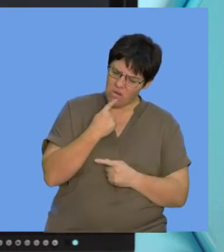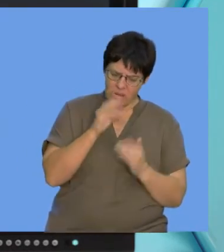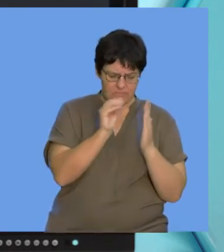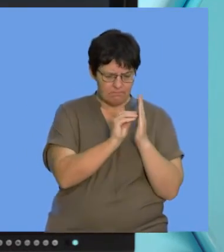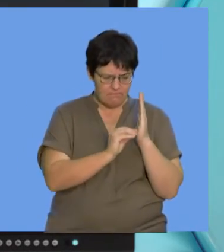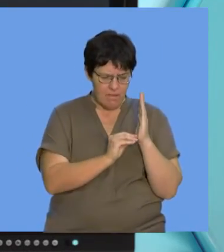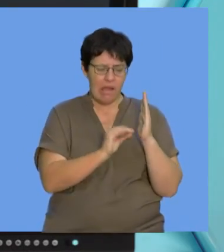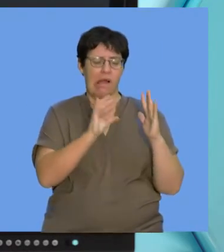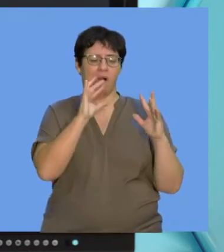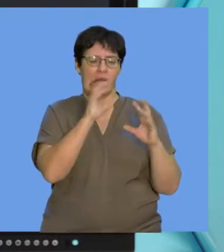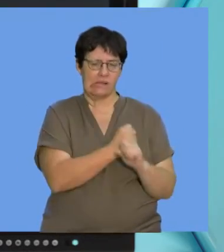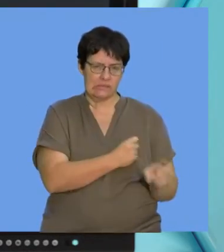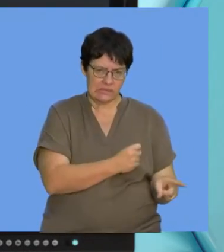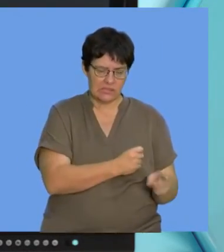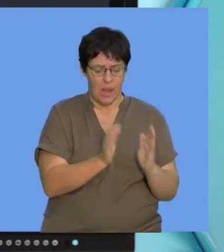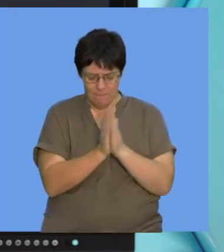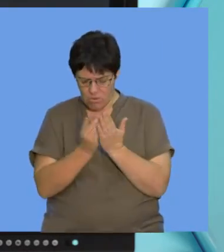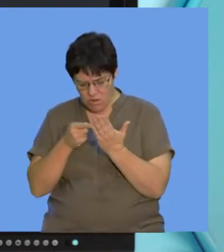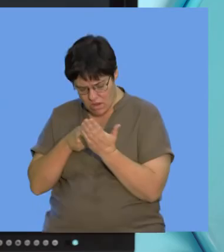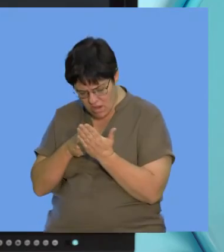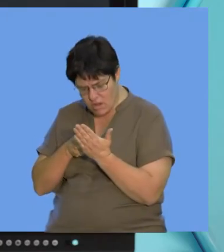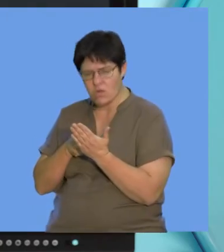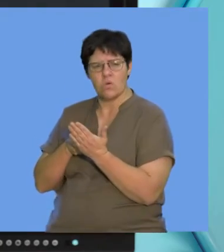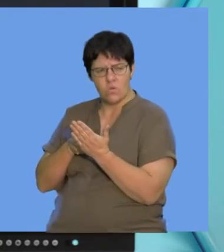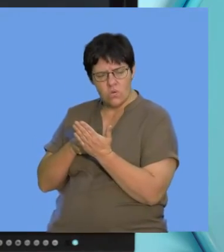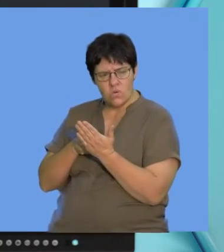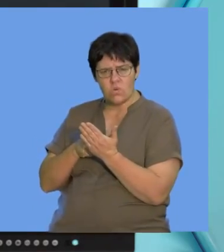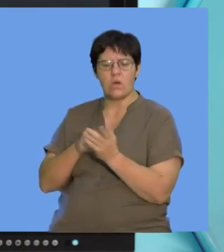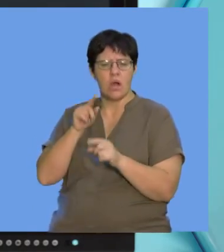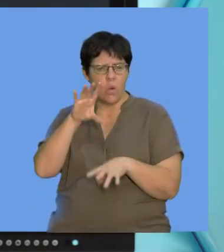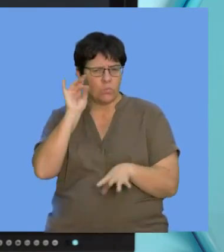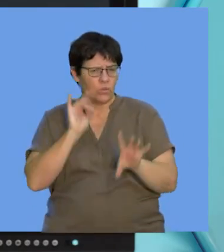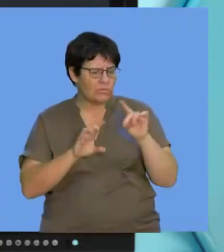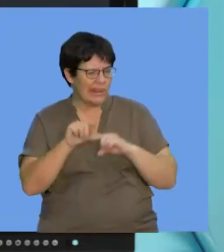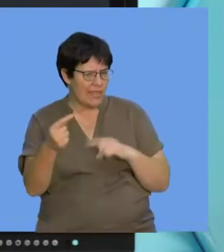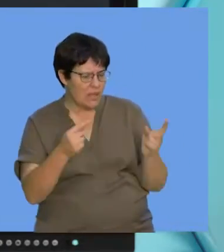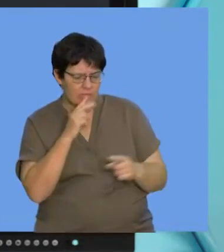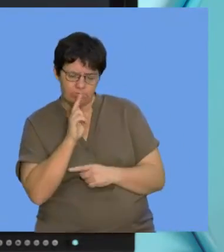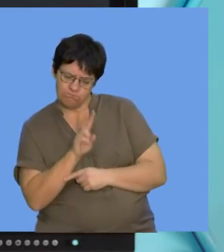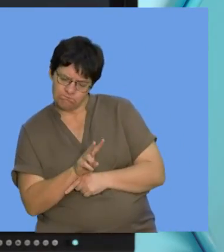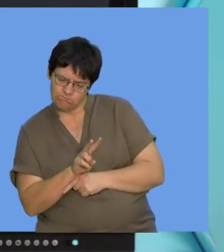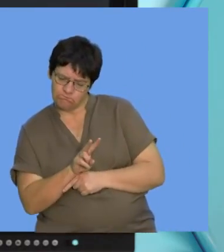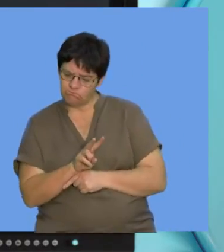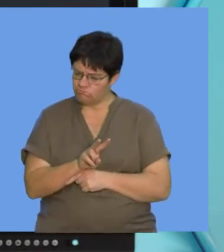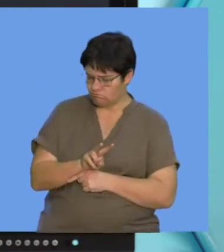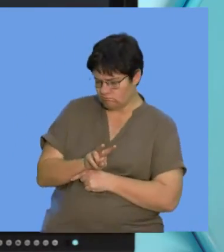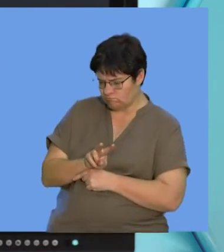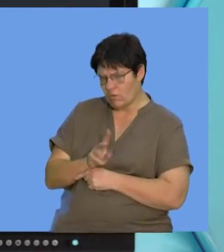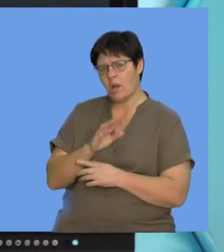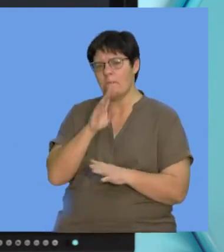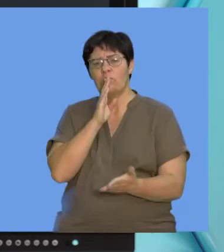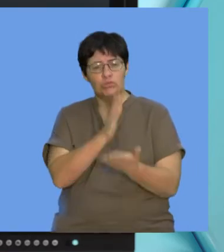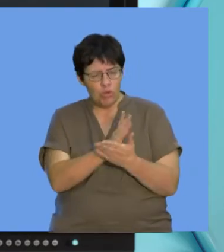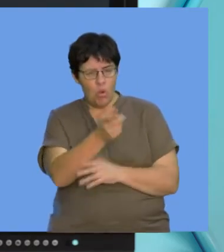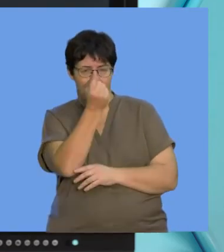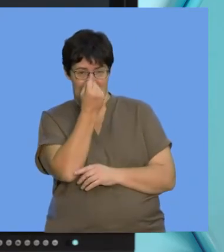been making, go back to your textbooks, look at all the other options that you have, and try by all means to make sure that you understand